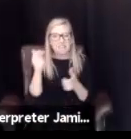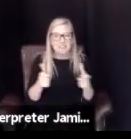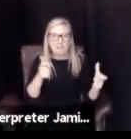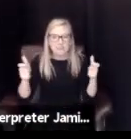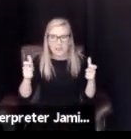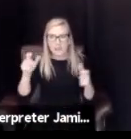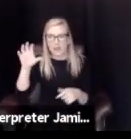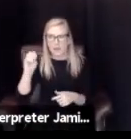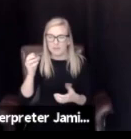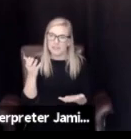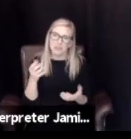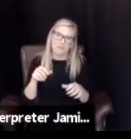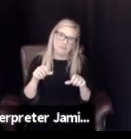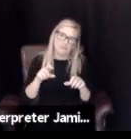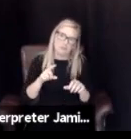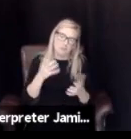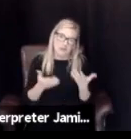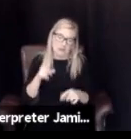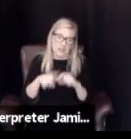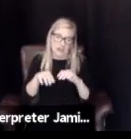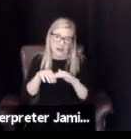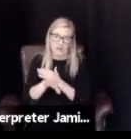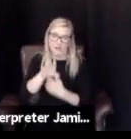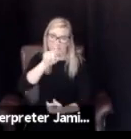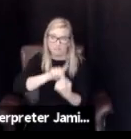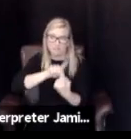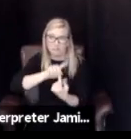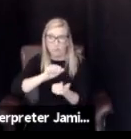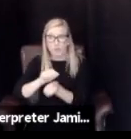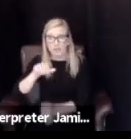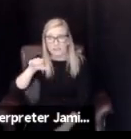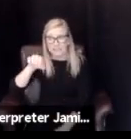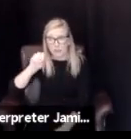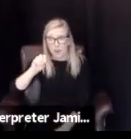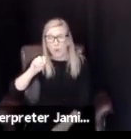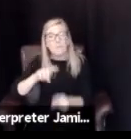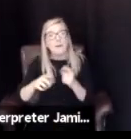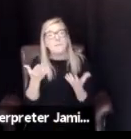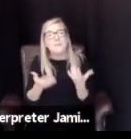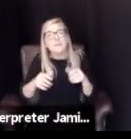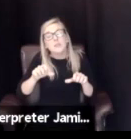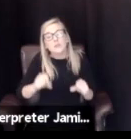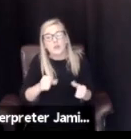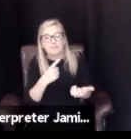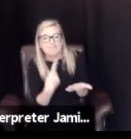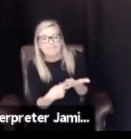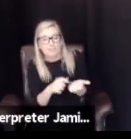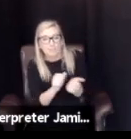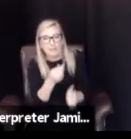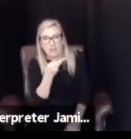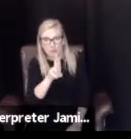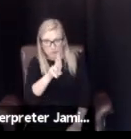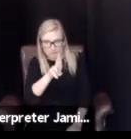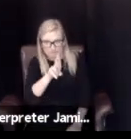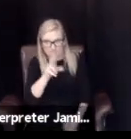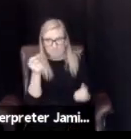a CEO, but you will have access. You may be able to get to the human resource department. Now, here's